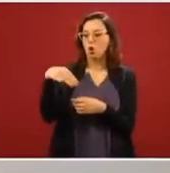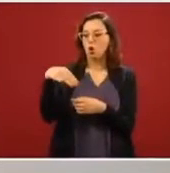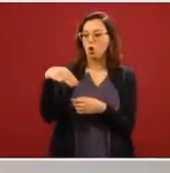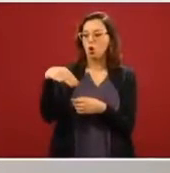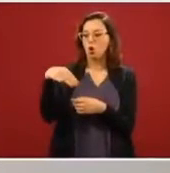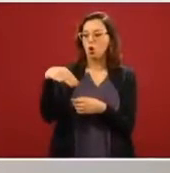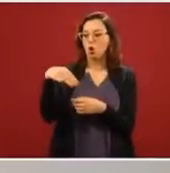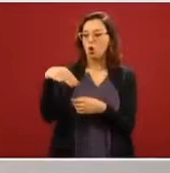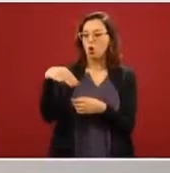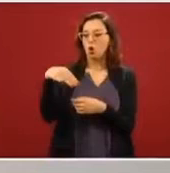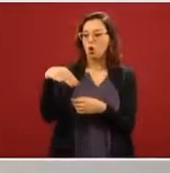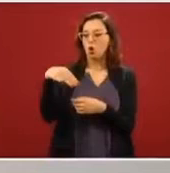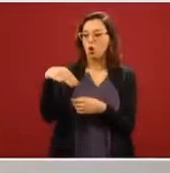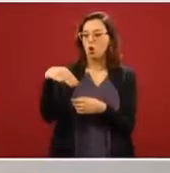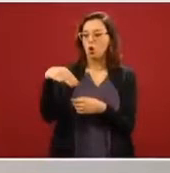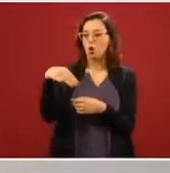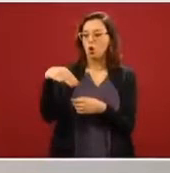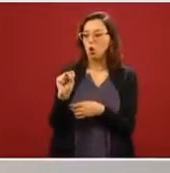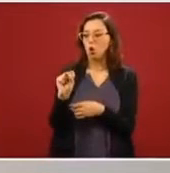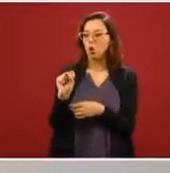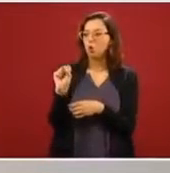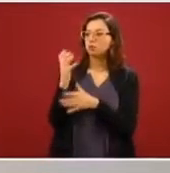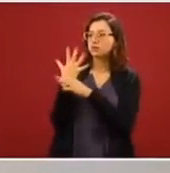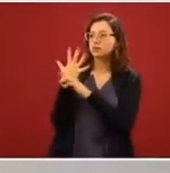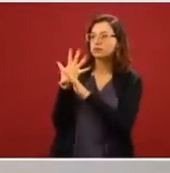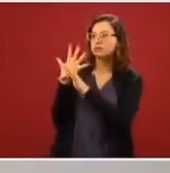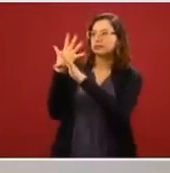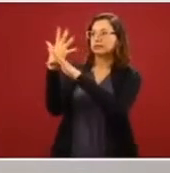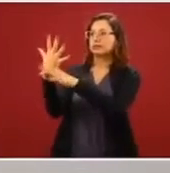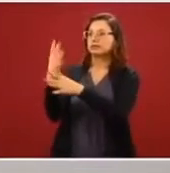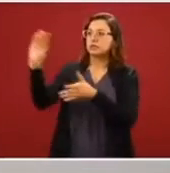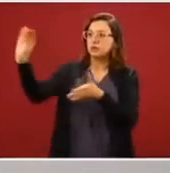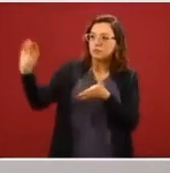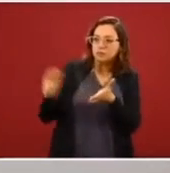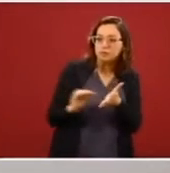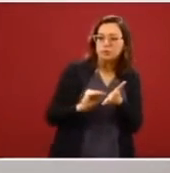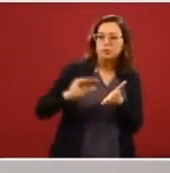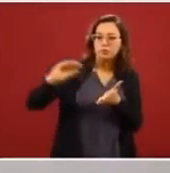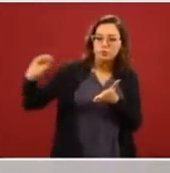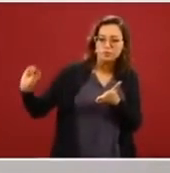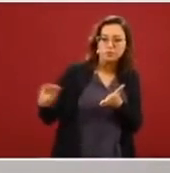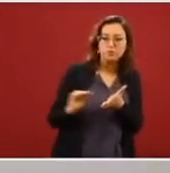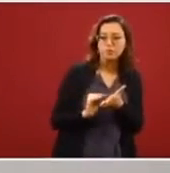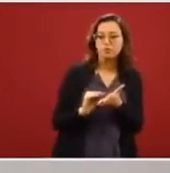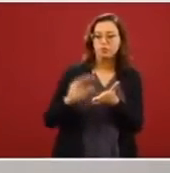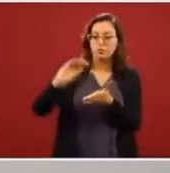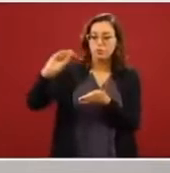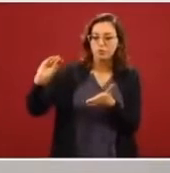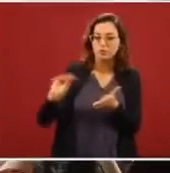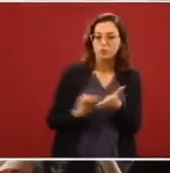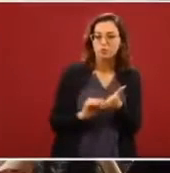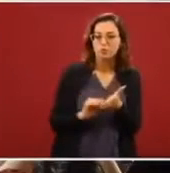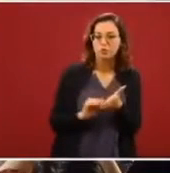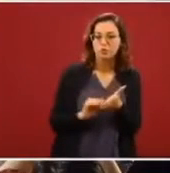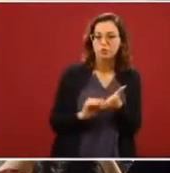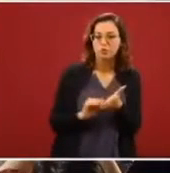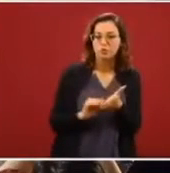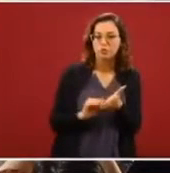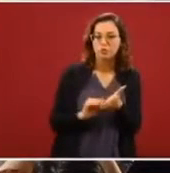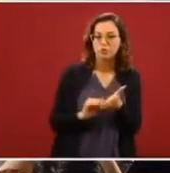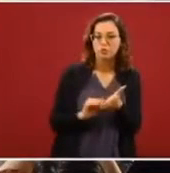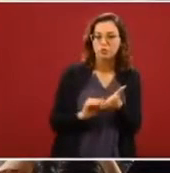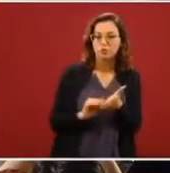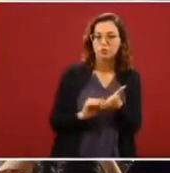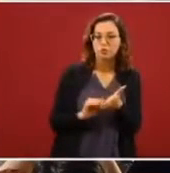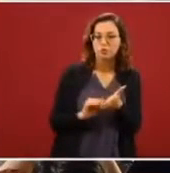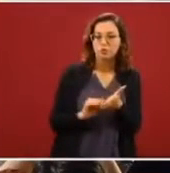World Organization of Health en uso de sus funciones, de sus atribuciones, in the